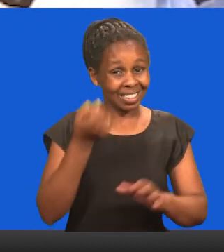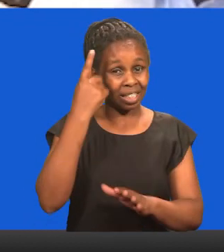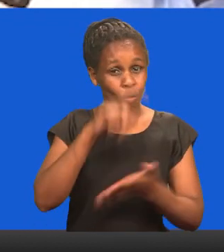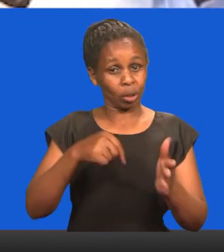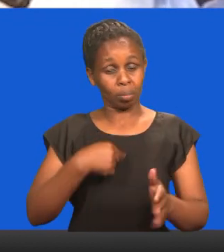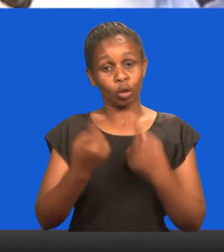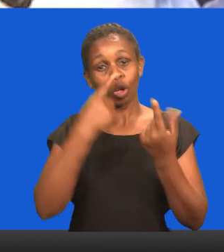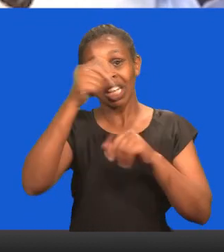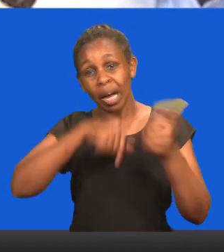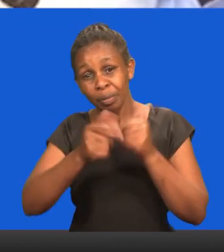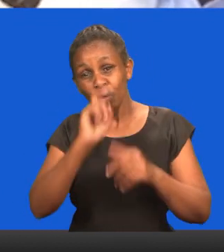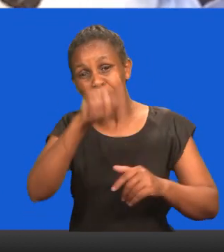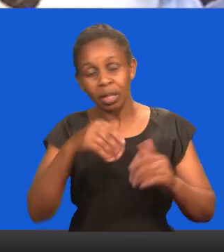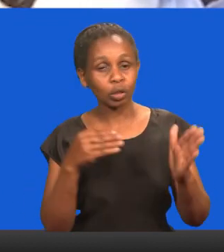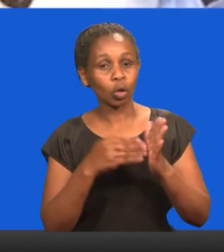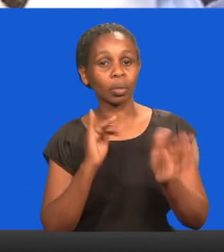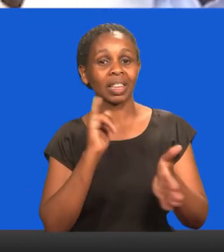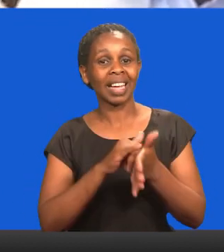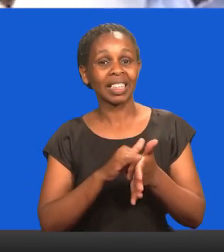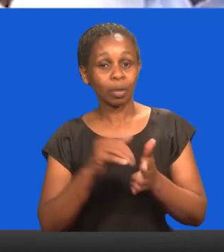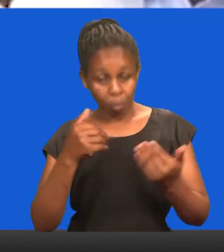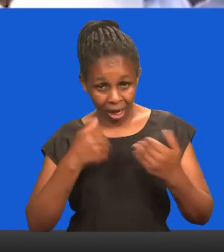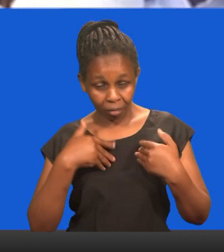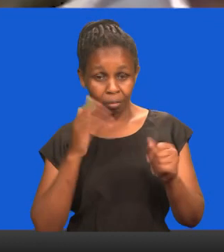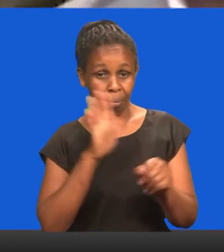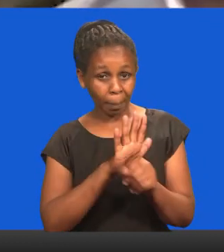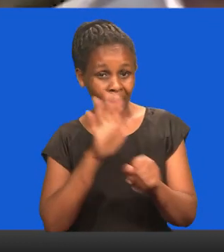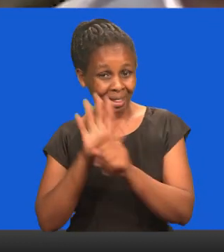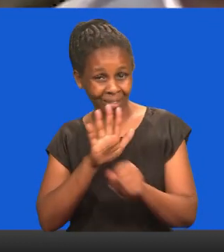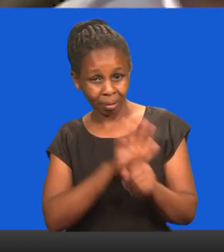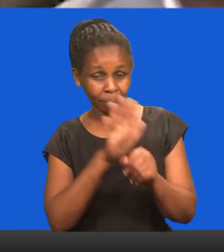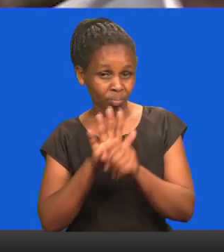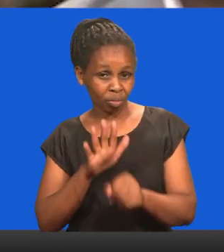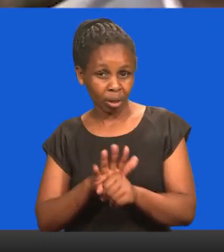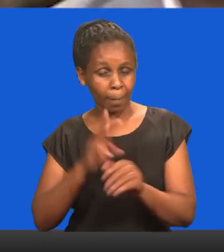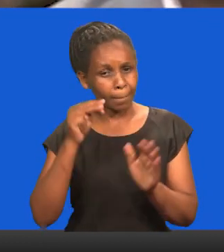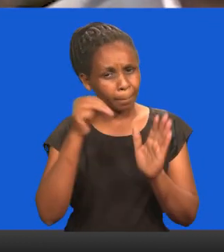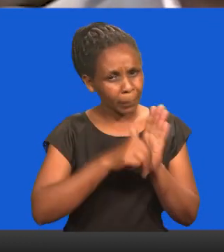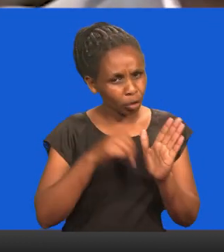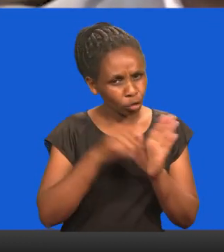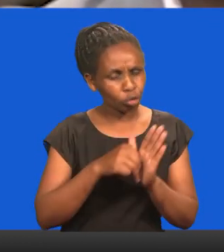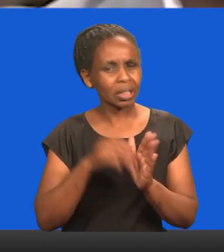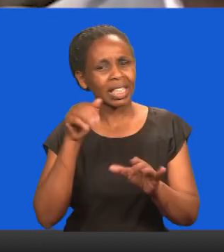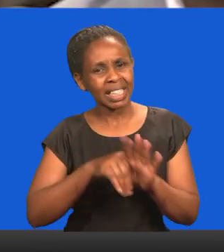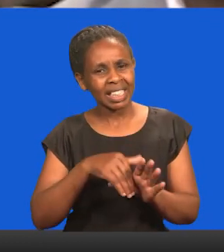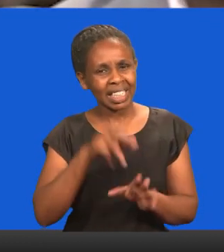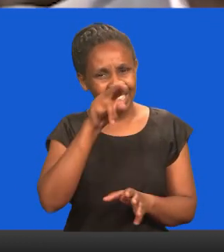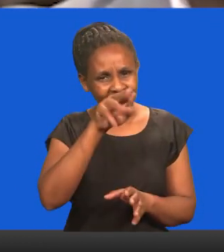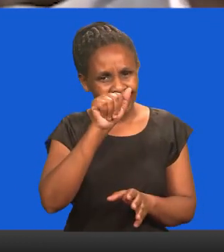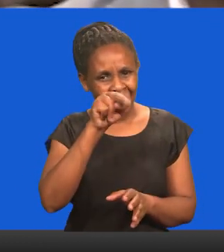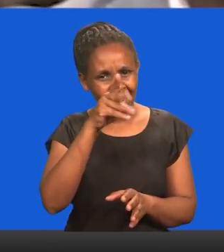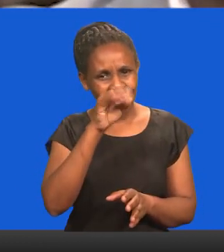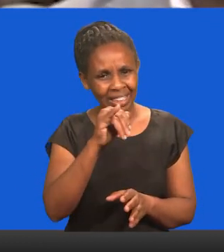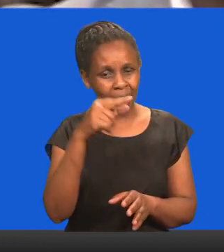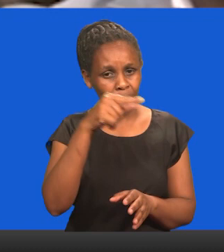industry understand what I'm talking about. So we have to stop that. We have many mineral deposits